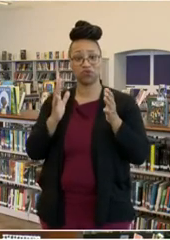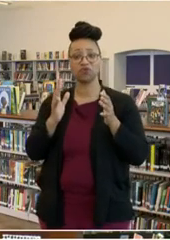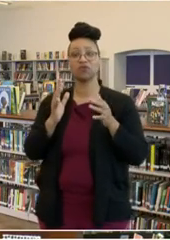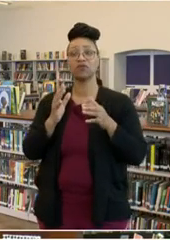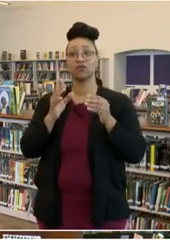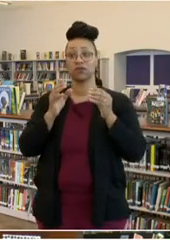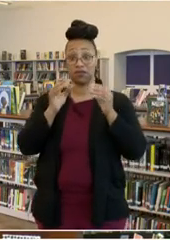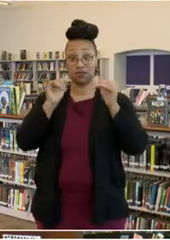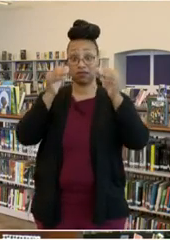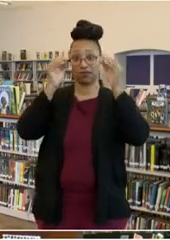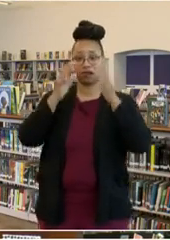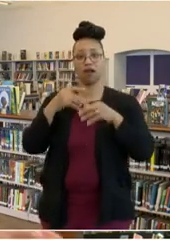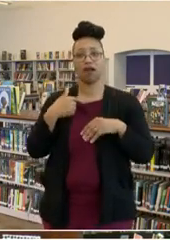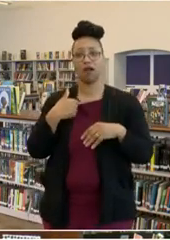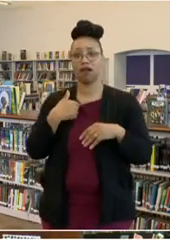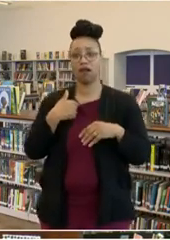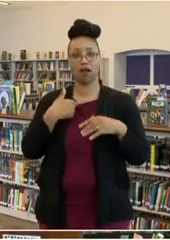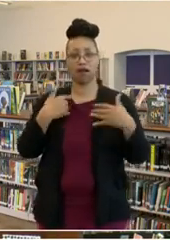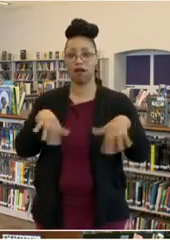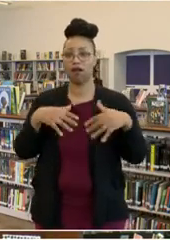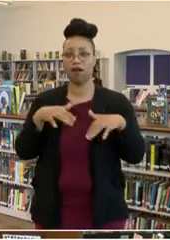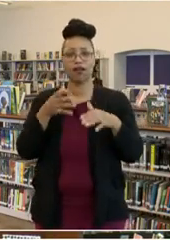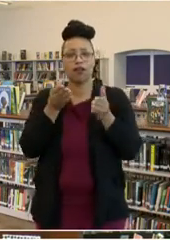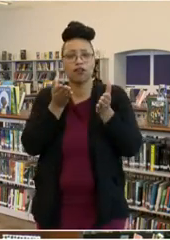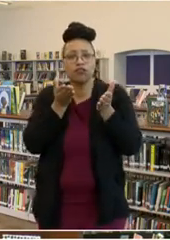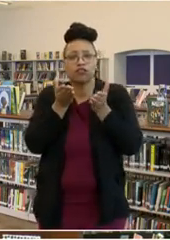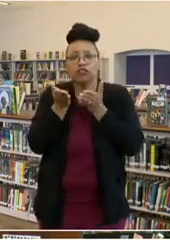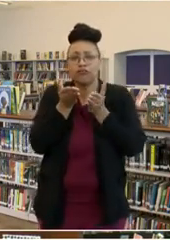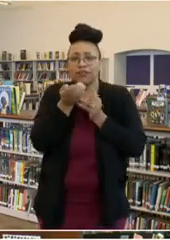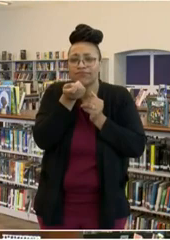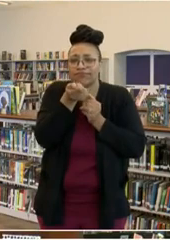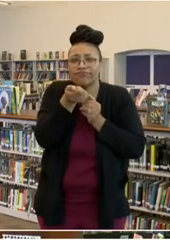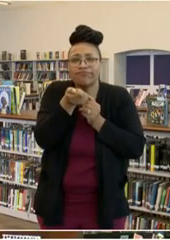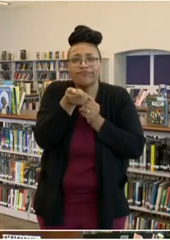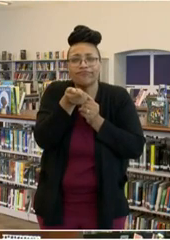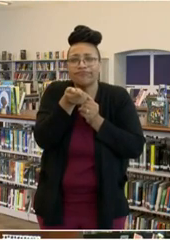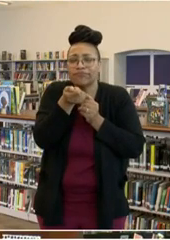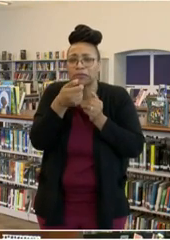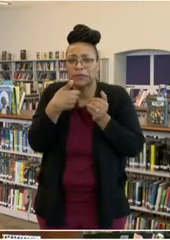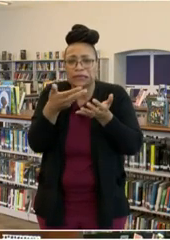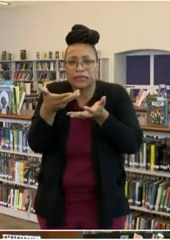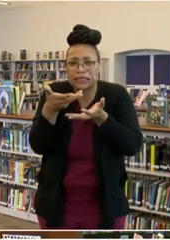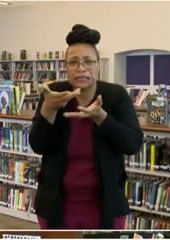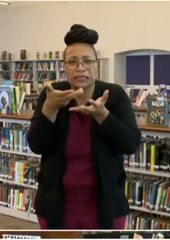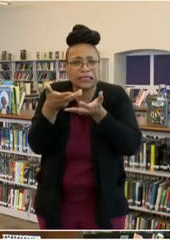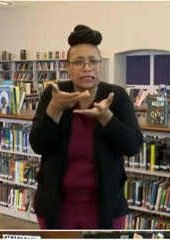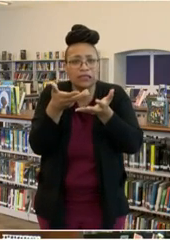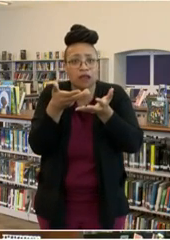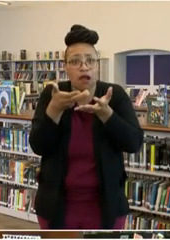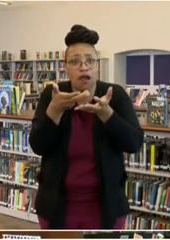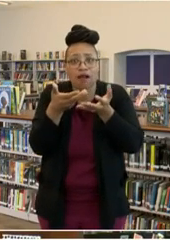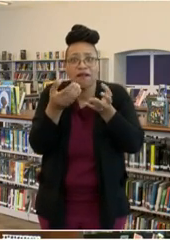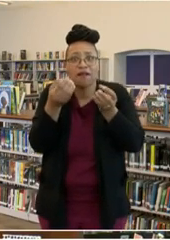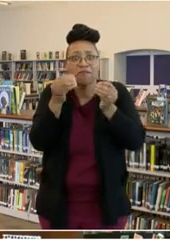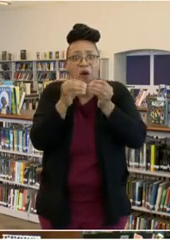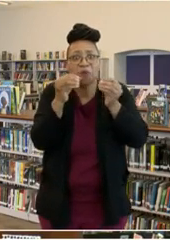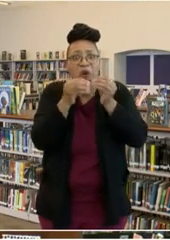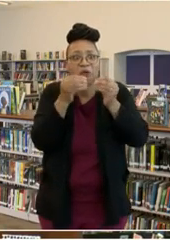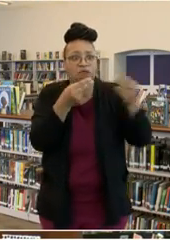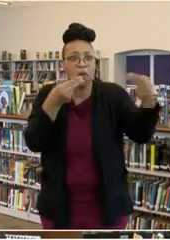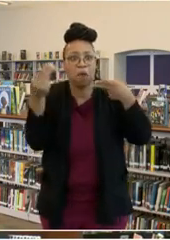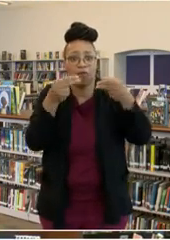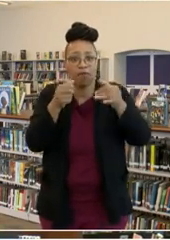few. And we're proud that this is something that we offer throughout DCPS and throughout the city for our students who need